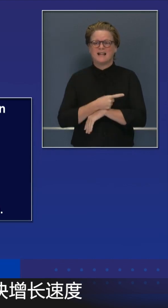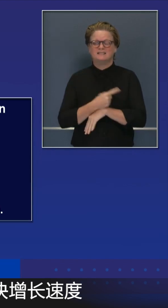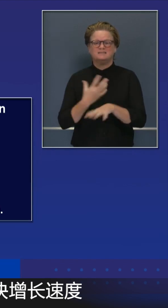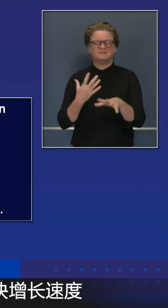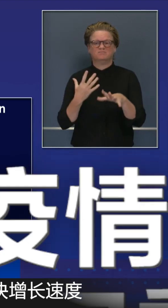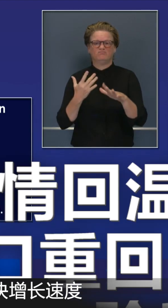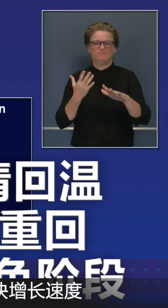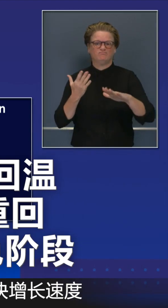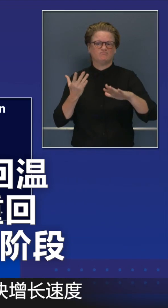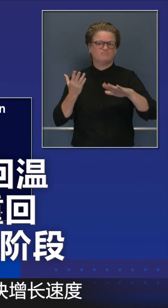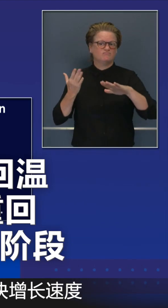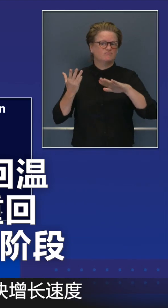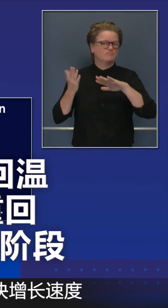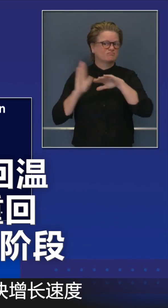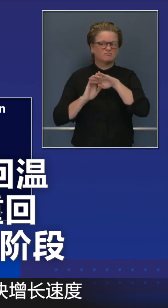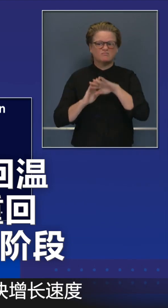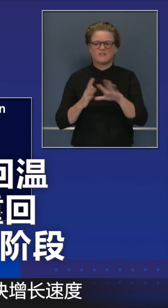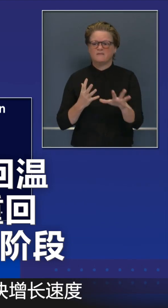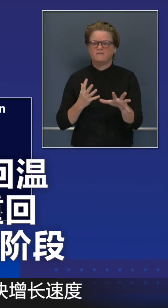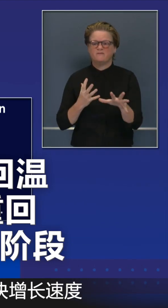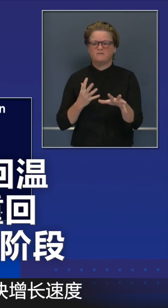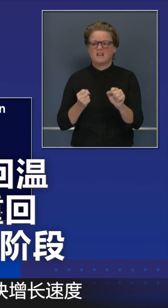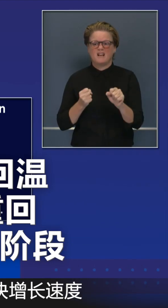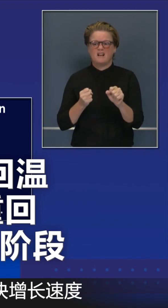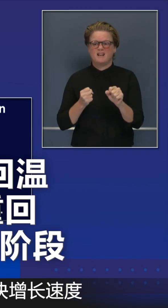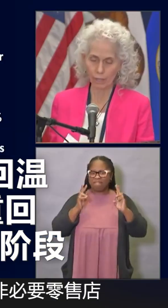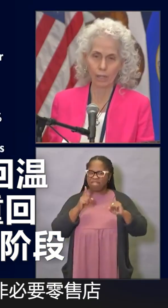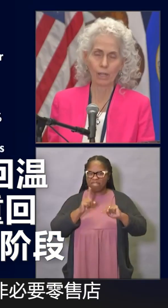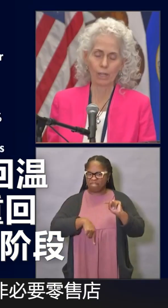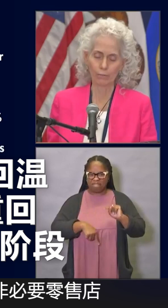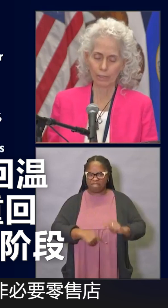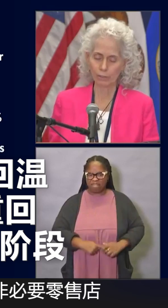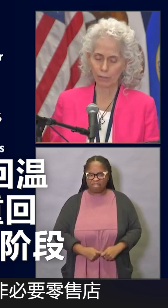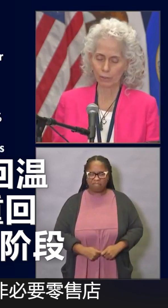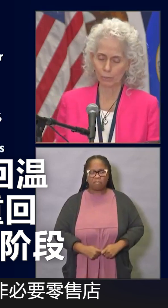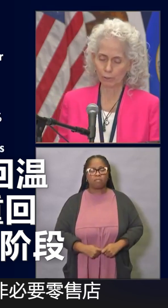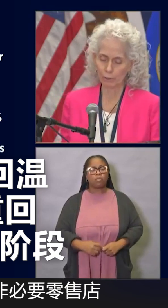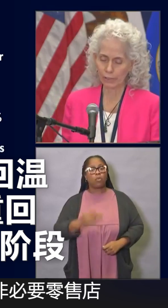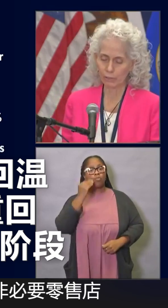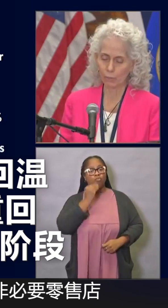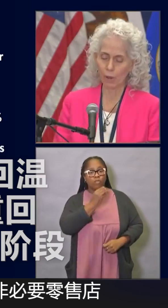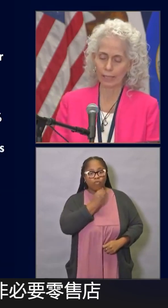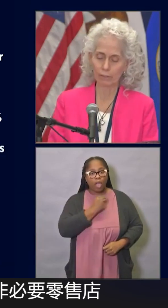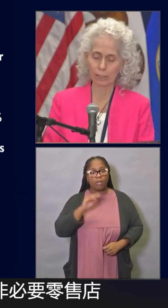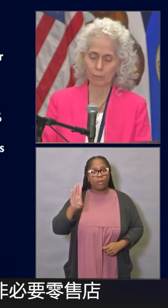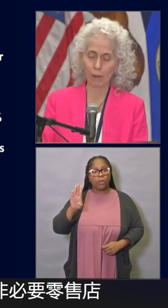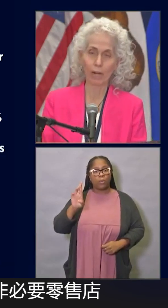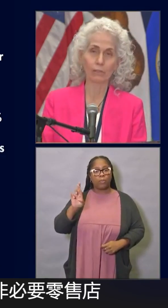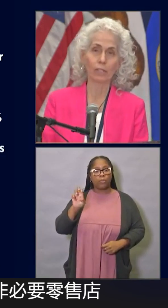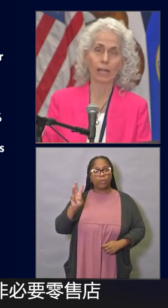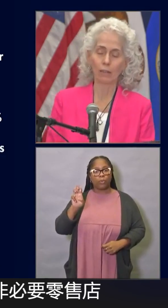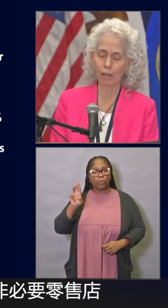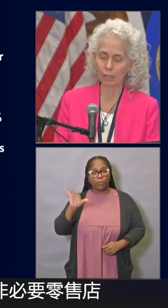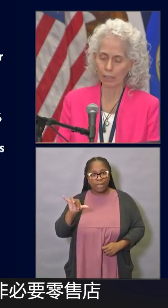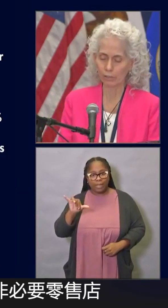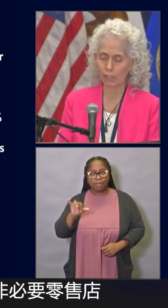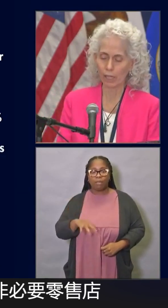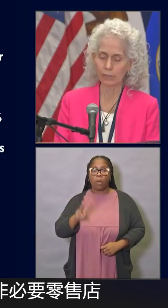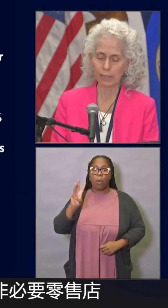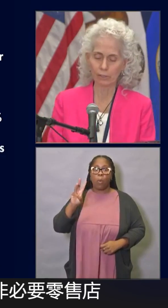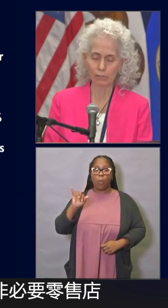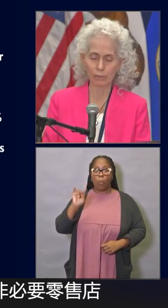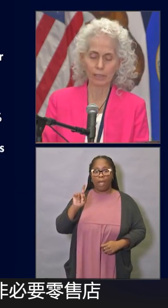has seen since the beginning of this pandemic. Restaurants, breweries, wineries, bars, and all